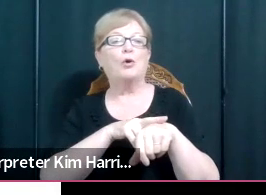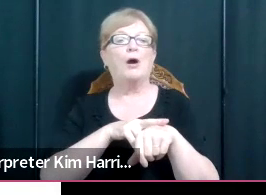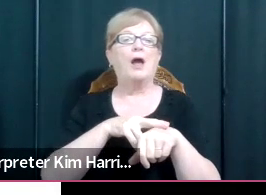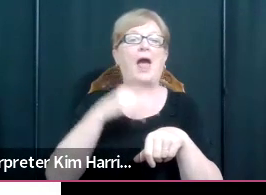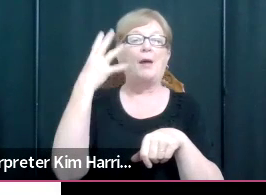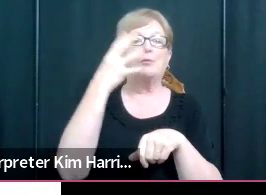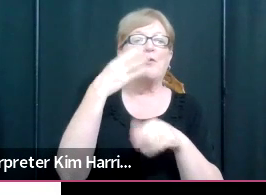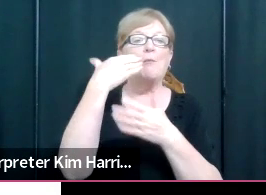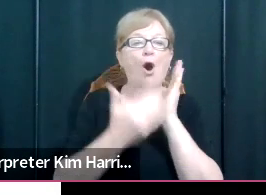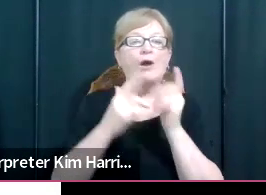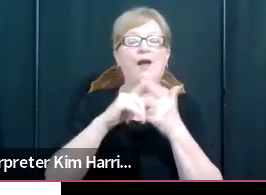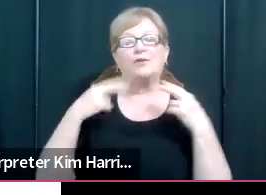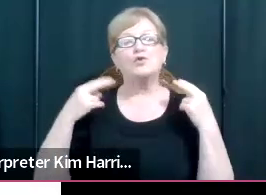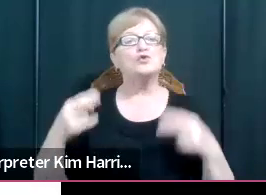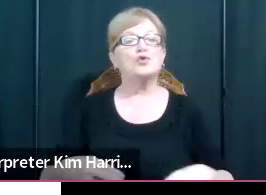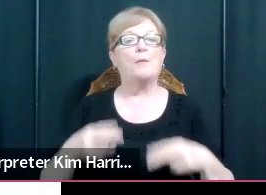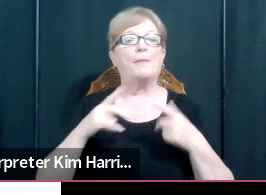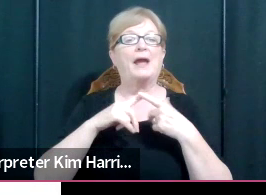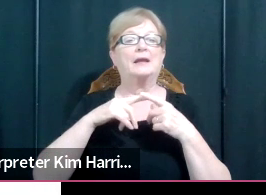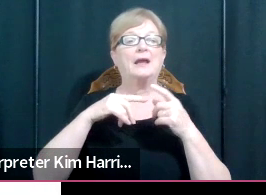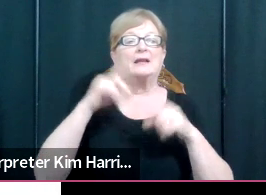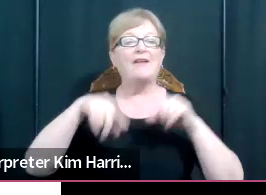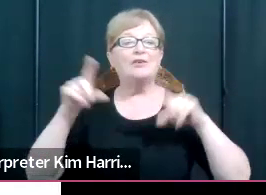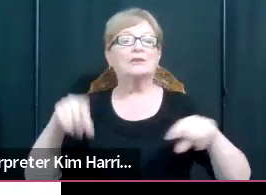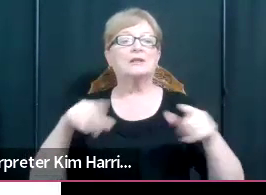collaborating to dismantle all forms of oppression.